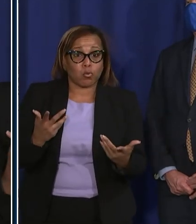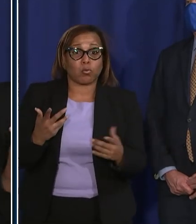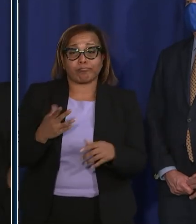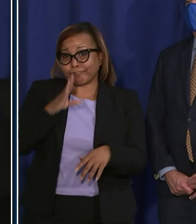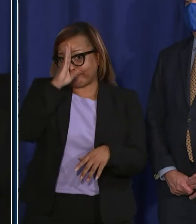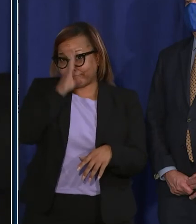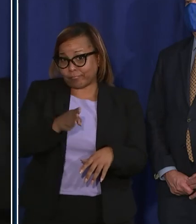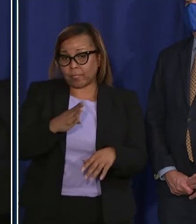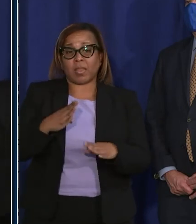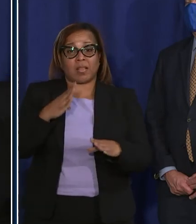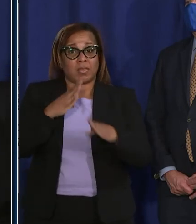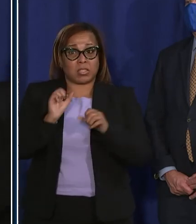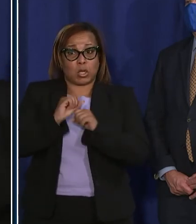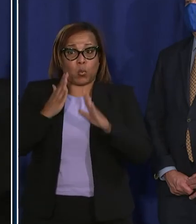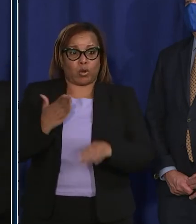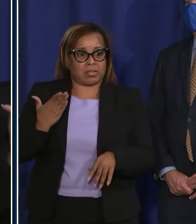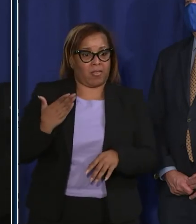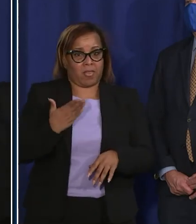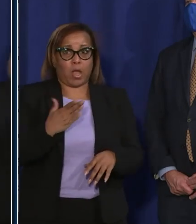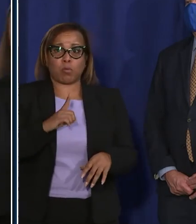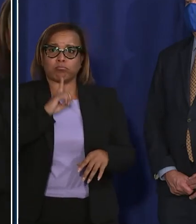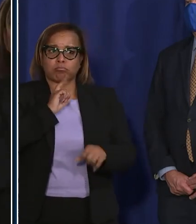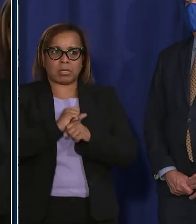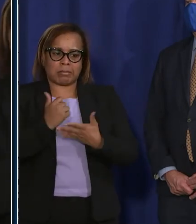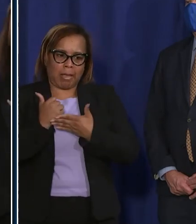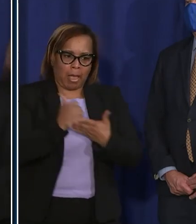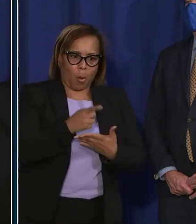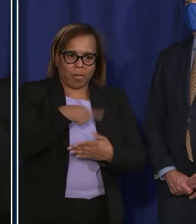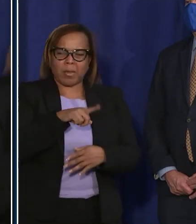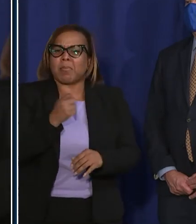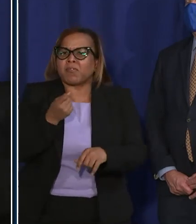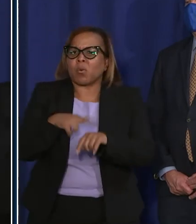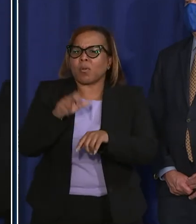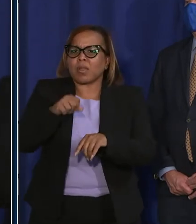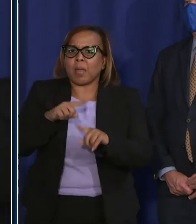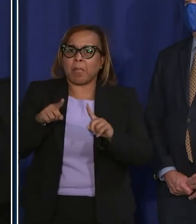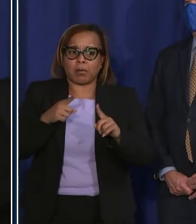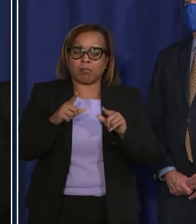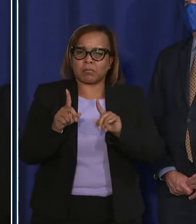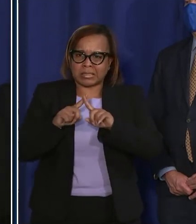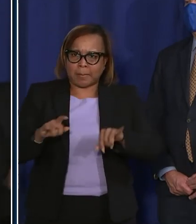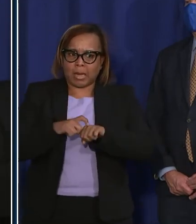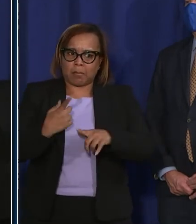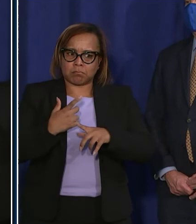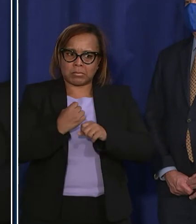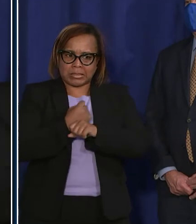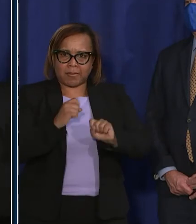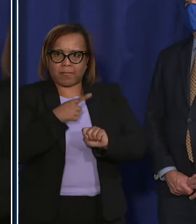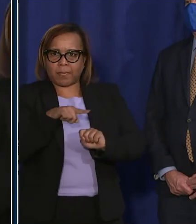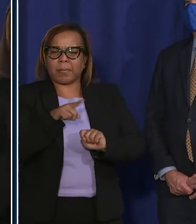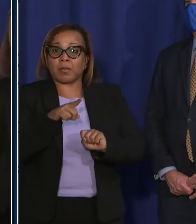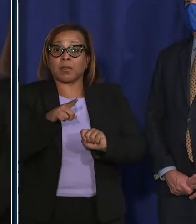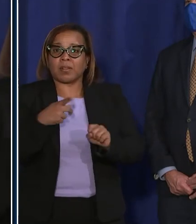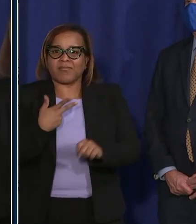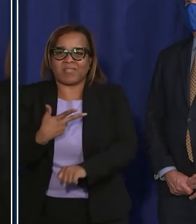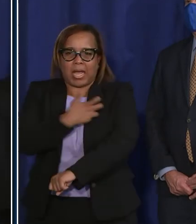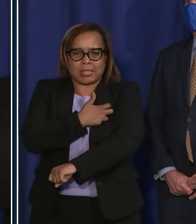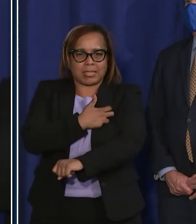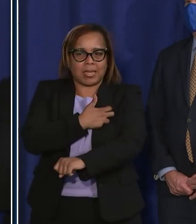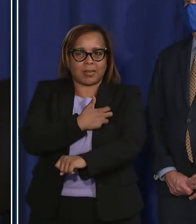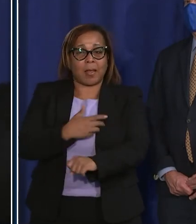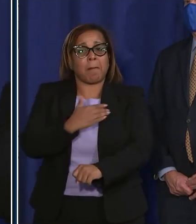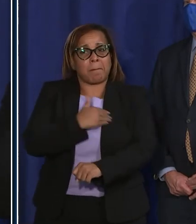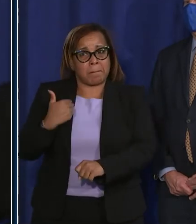that our city workers are really there to help them, and of course they are, but to keep them safe, is by getting vaccinated. Members of the public